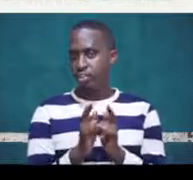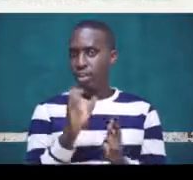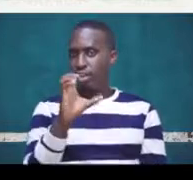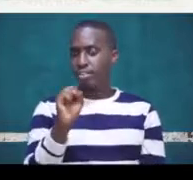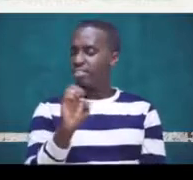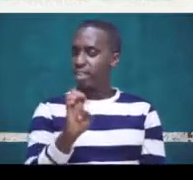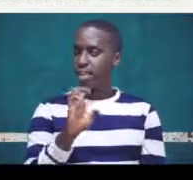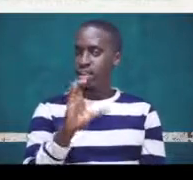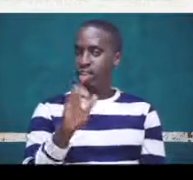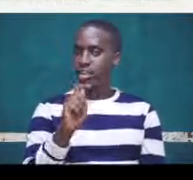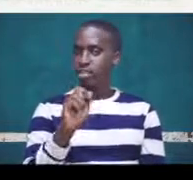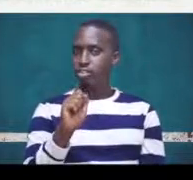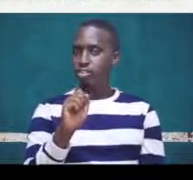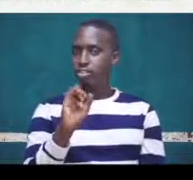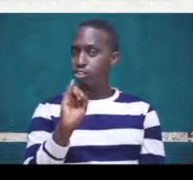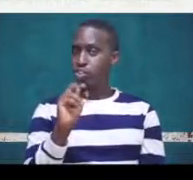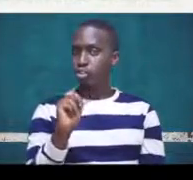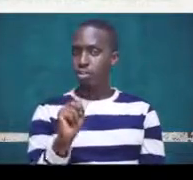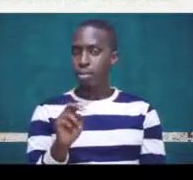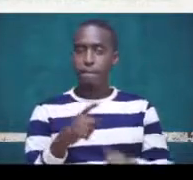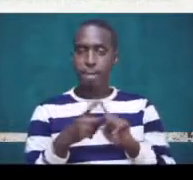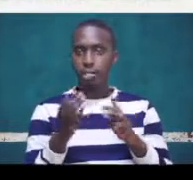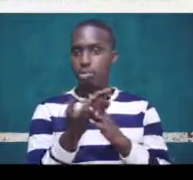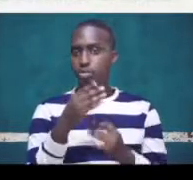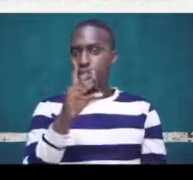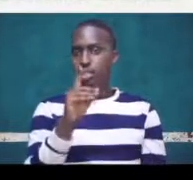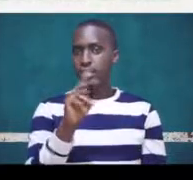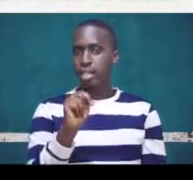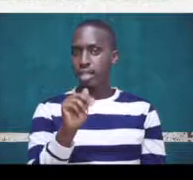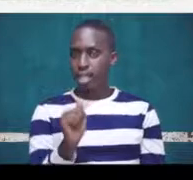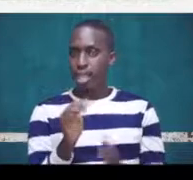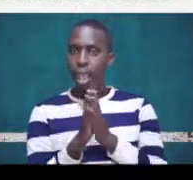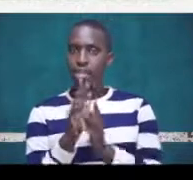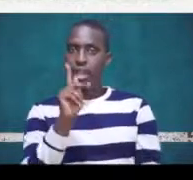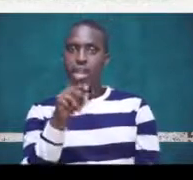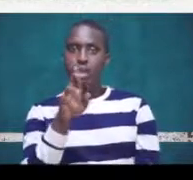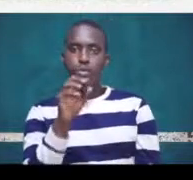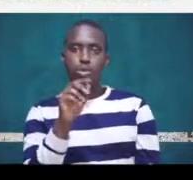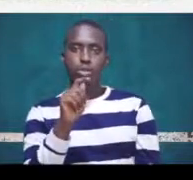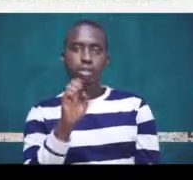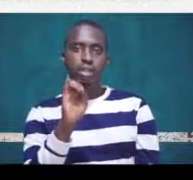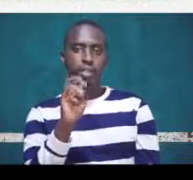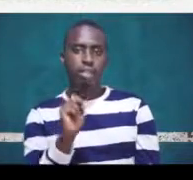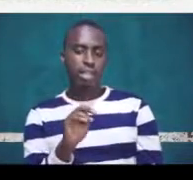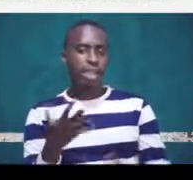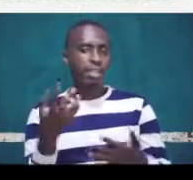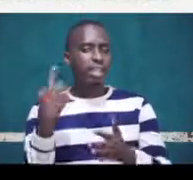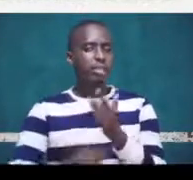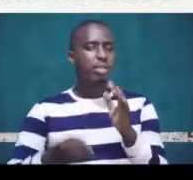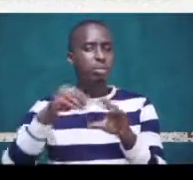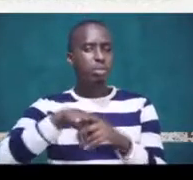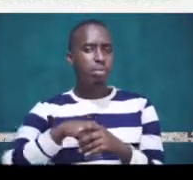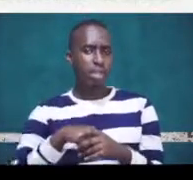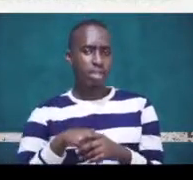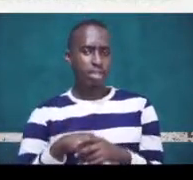But in between this DNA and the proteins, what is there in between? What's the